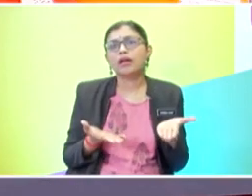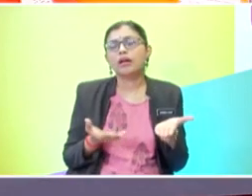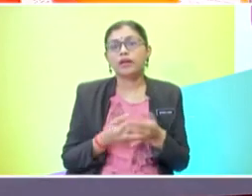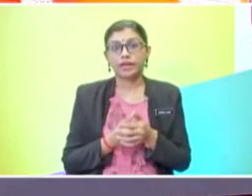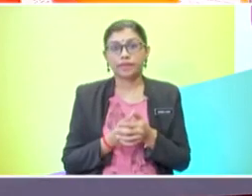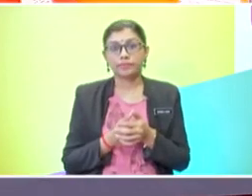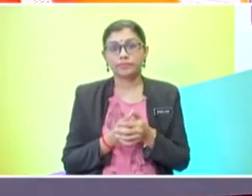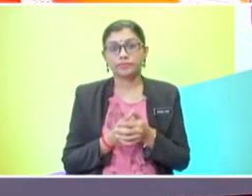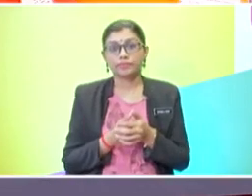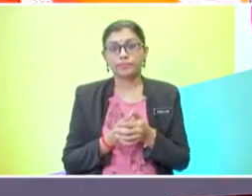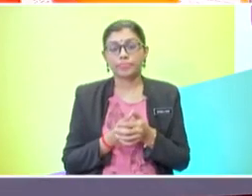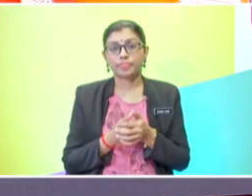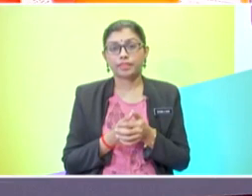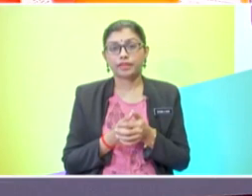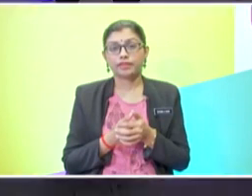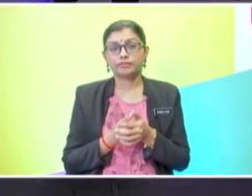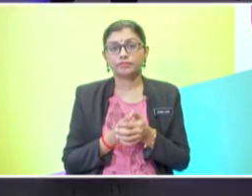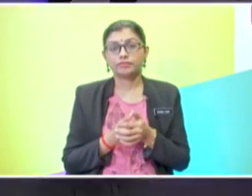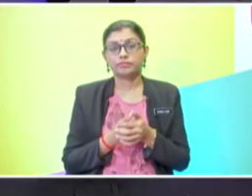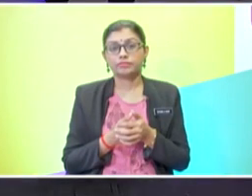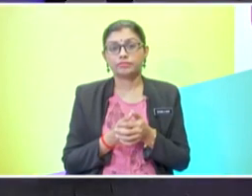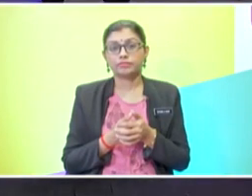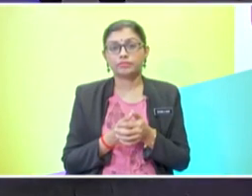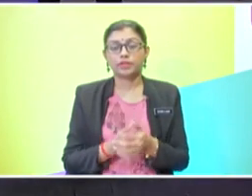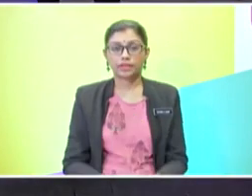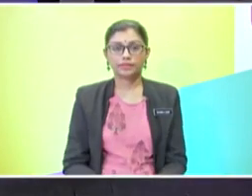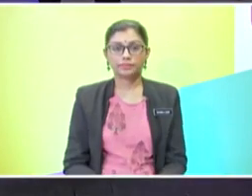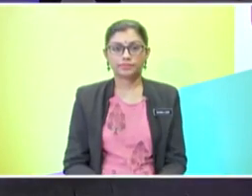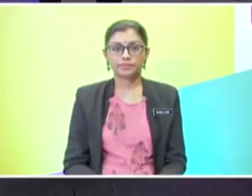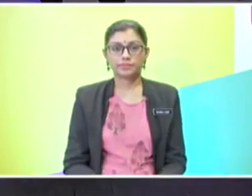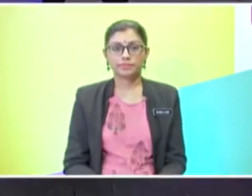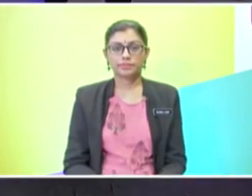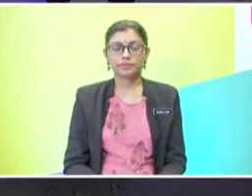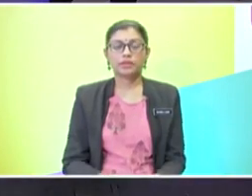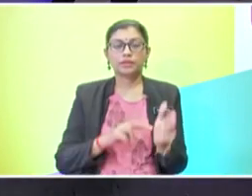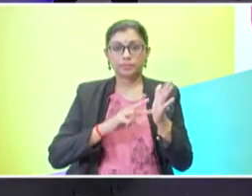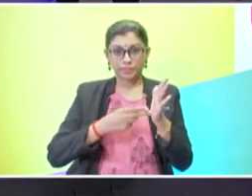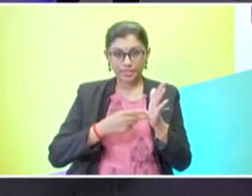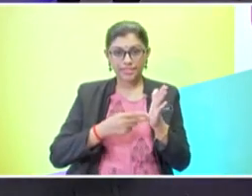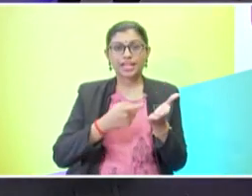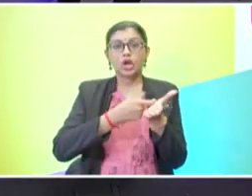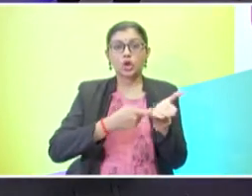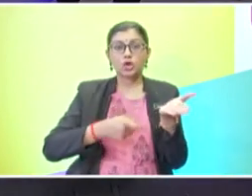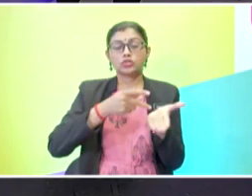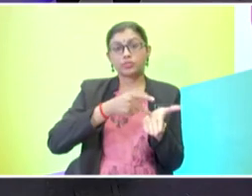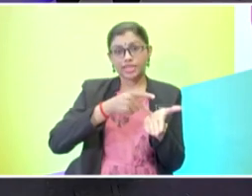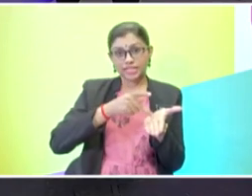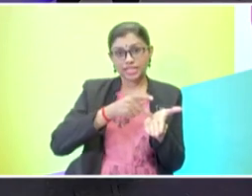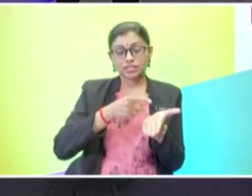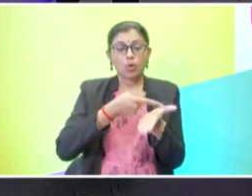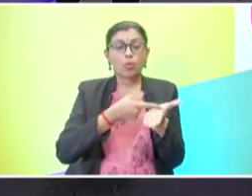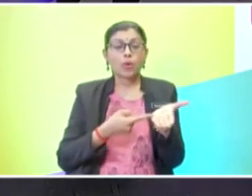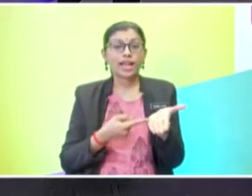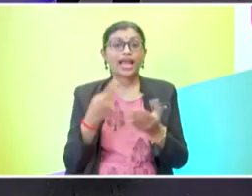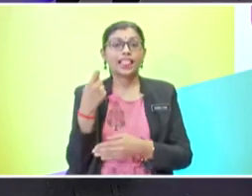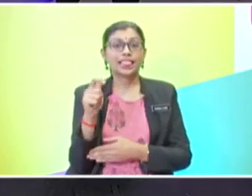kids? Yes, they manufacture in the factory, right? Yeah. From the factory, it will go to the middleman. That middleman will send to the shopkeepers, right? So, yes. A price